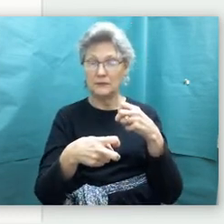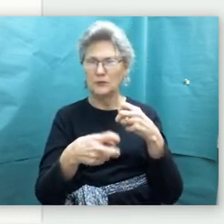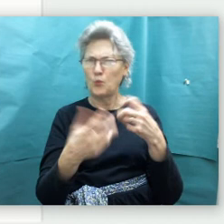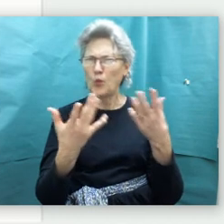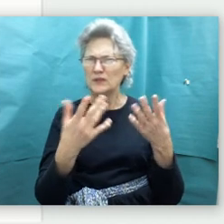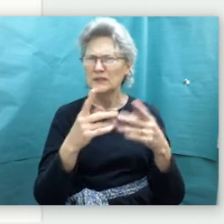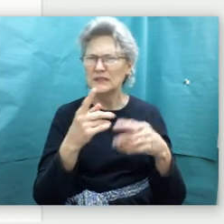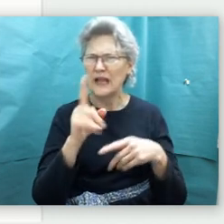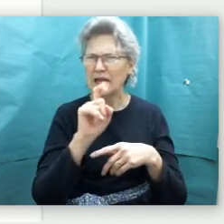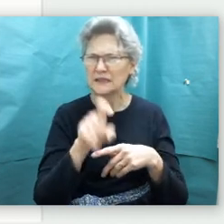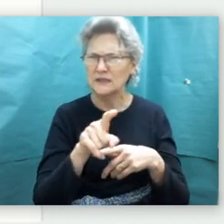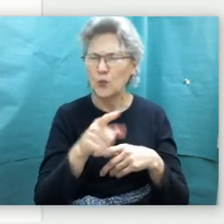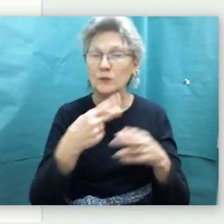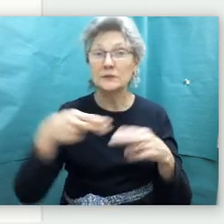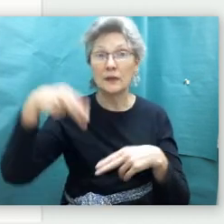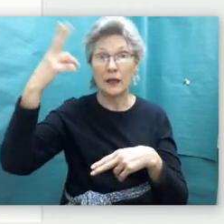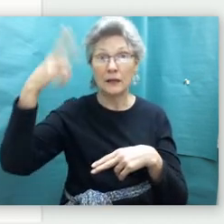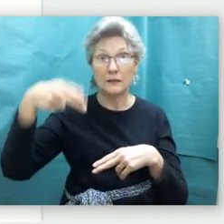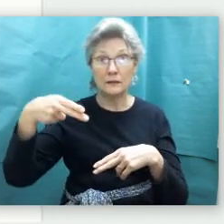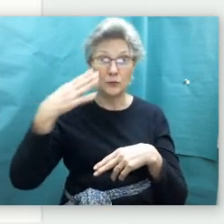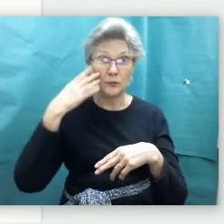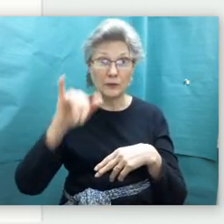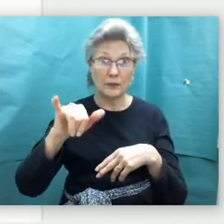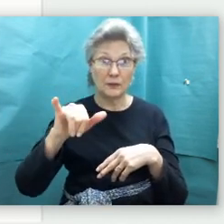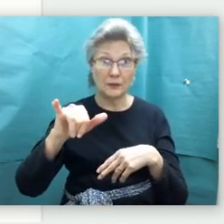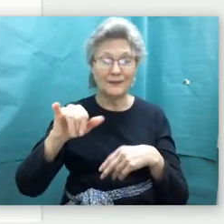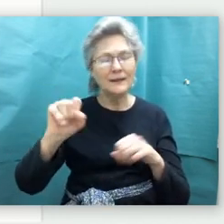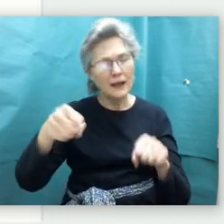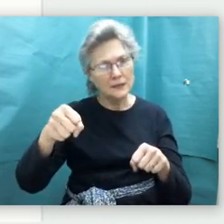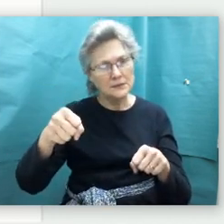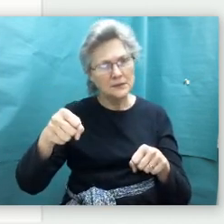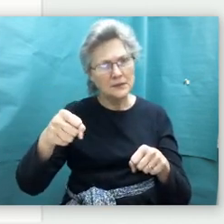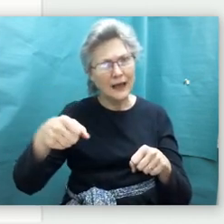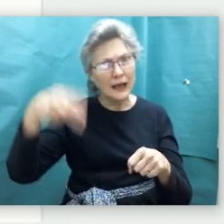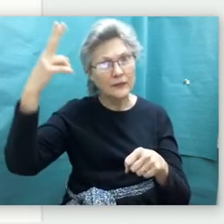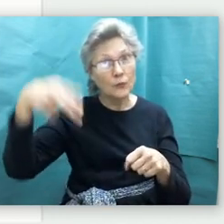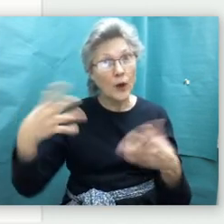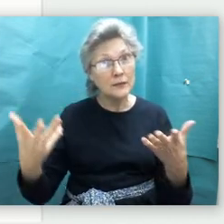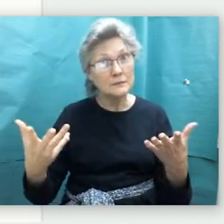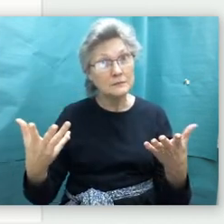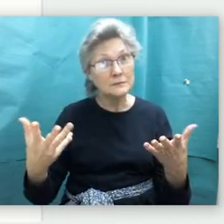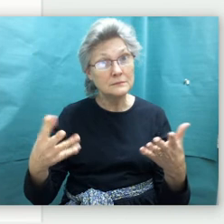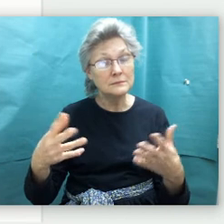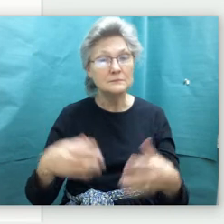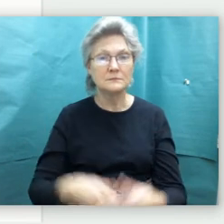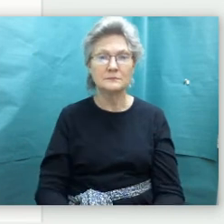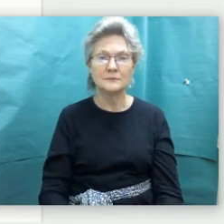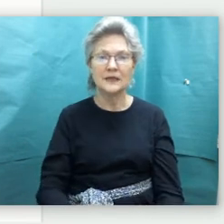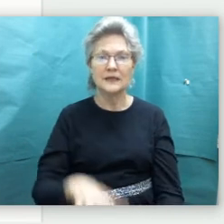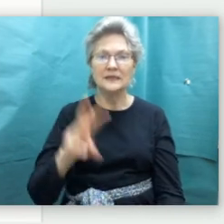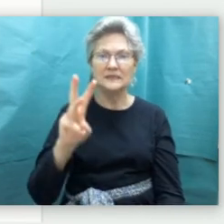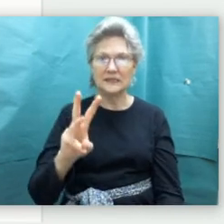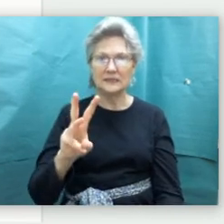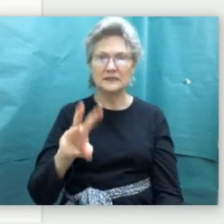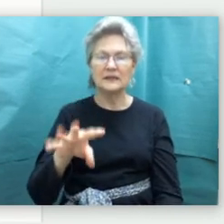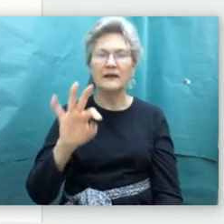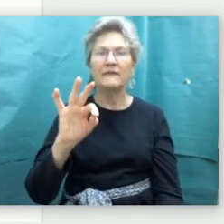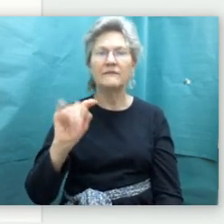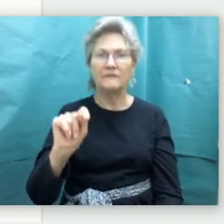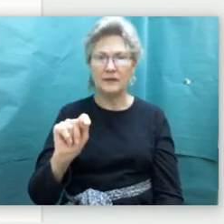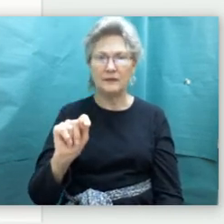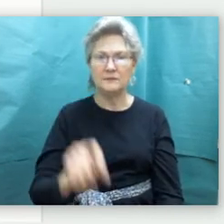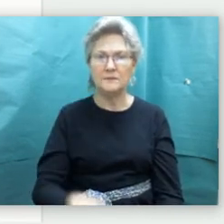us. What is the height? Do we know that? We do. And what is it again? That's right, it is